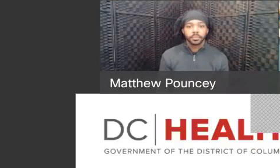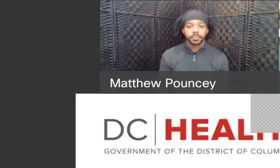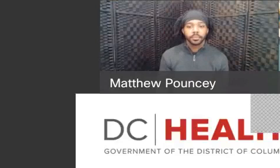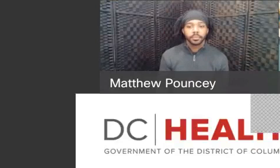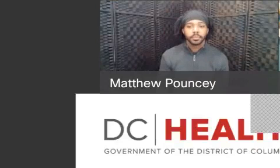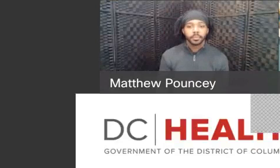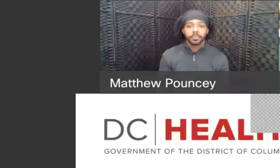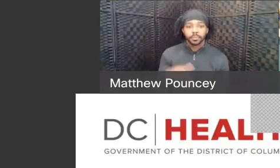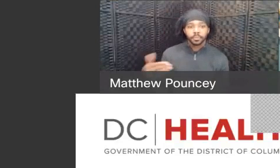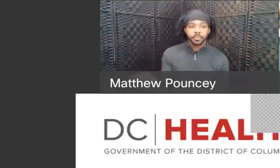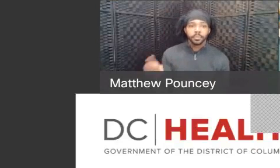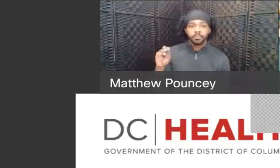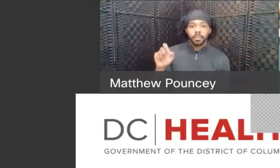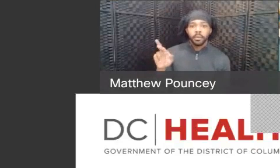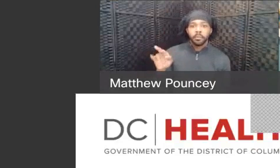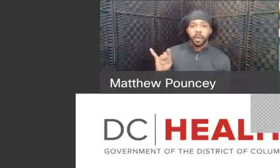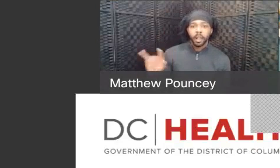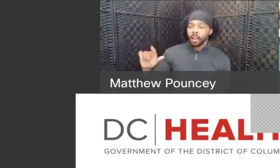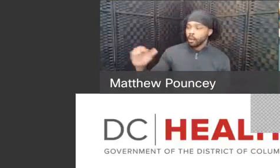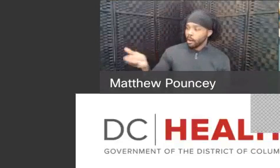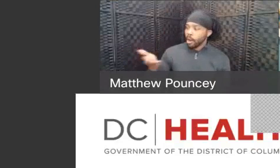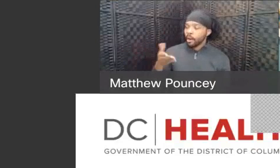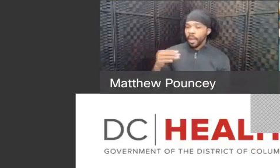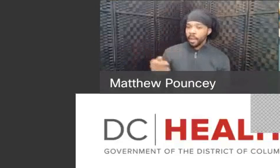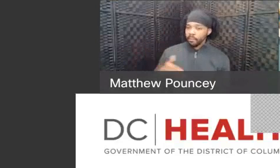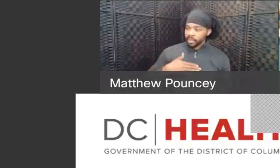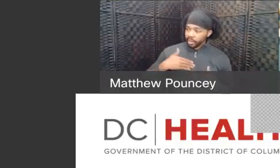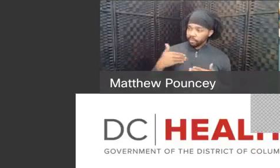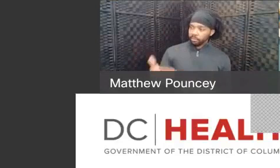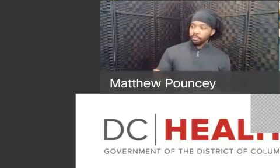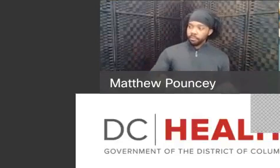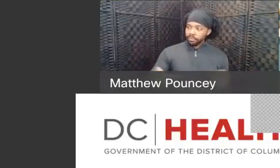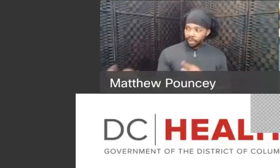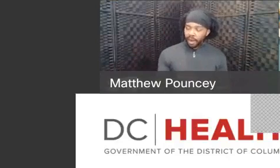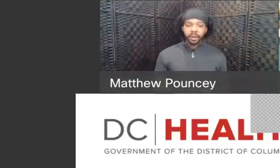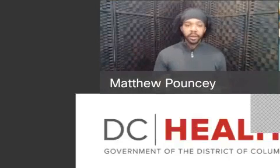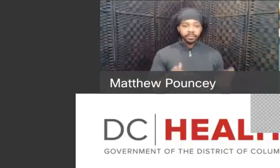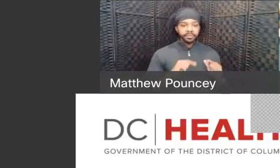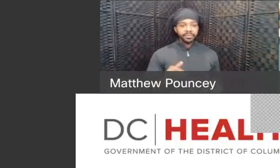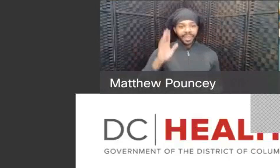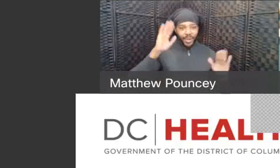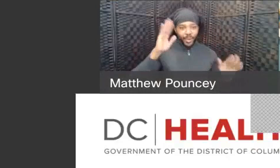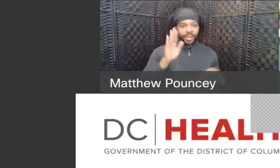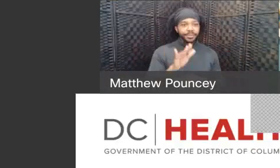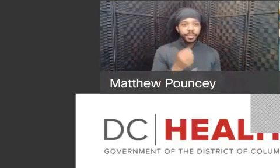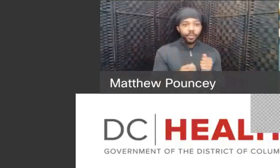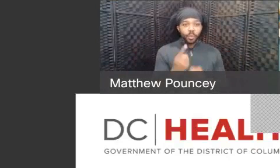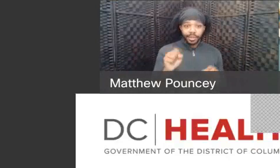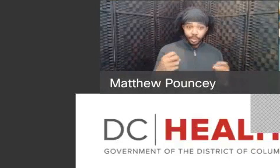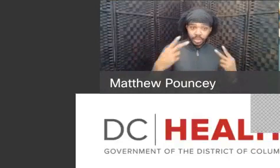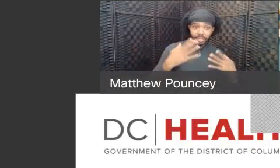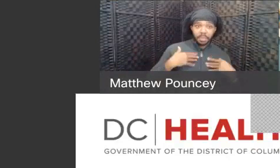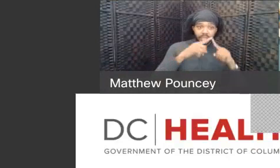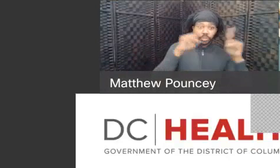So Maribel, welcome, and please go ahead. Good afternoon, everyone. Can you see my